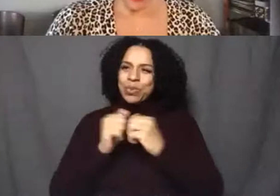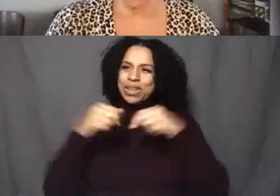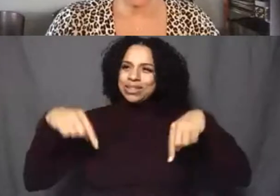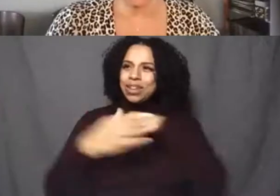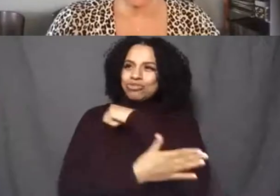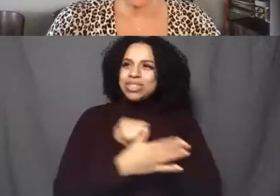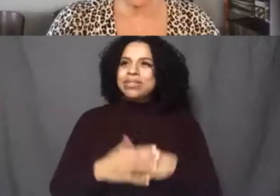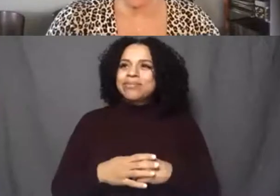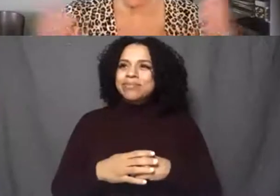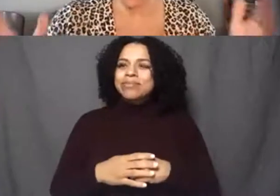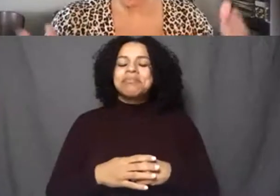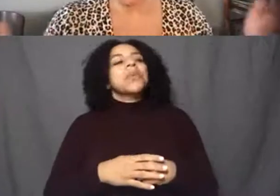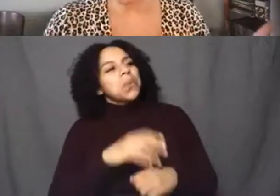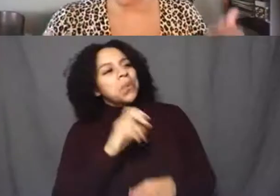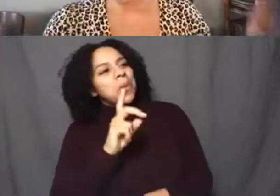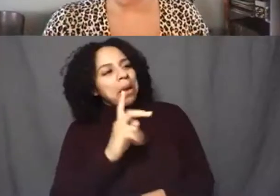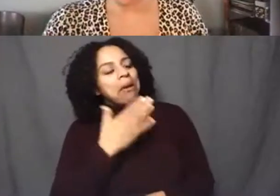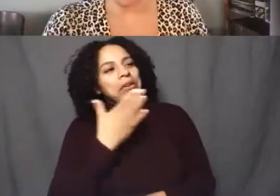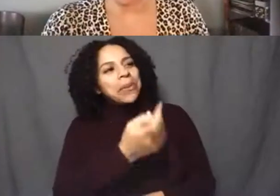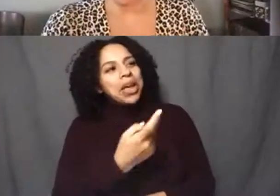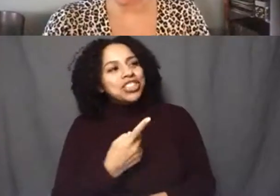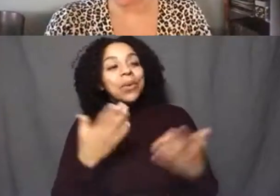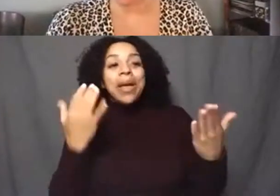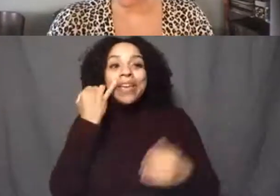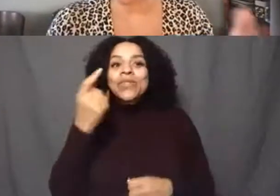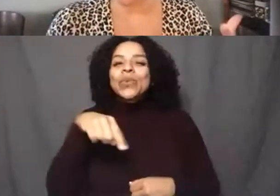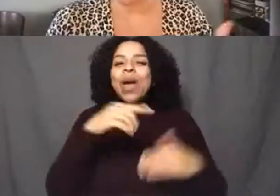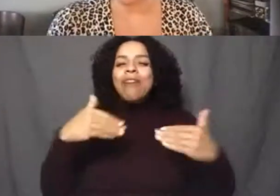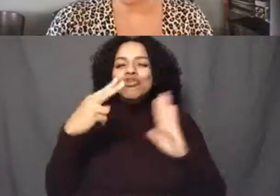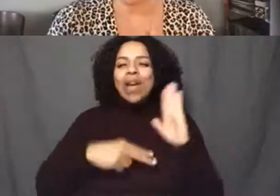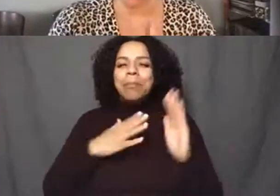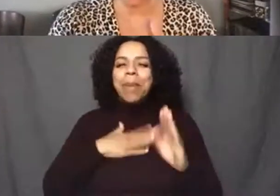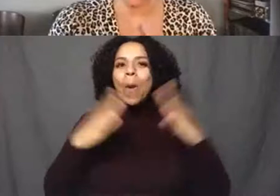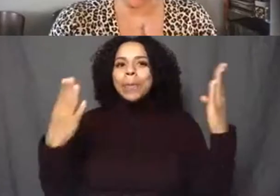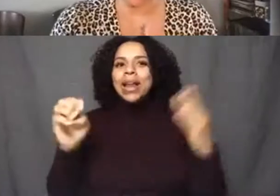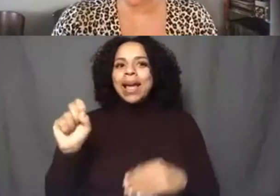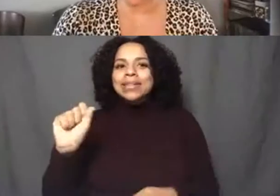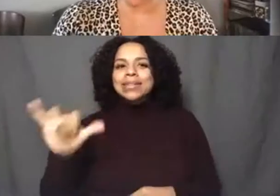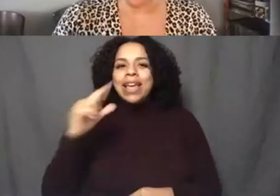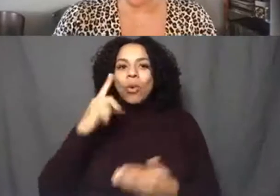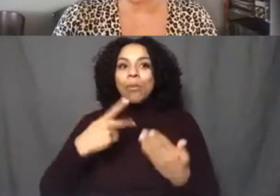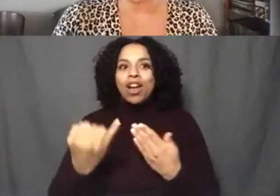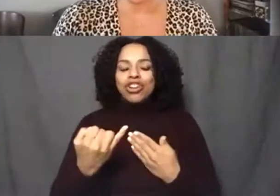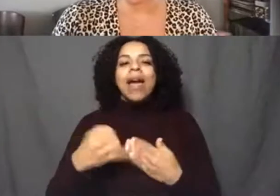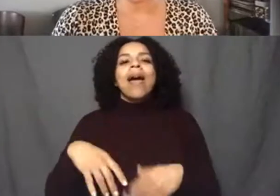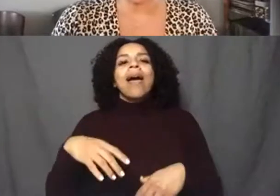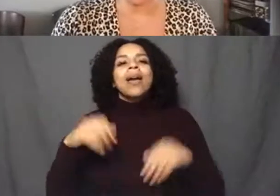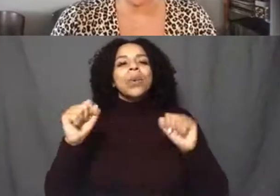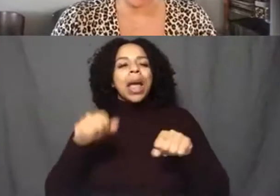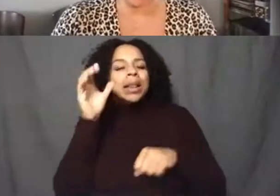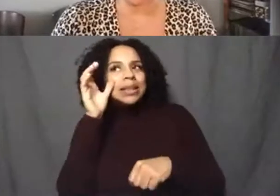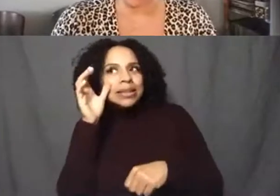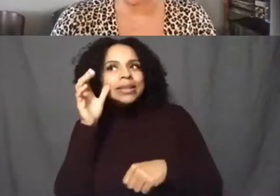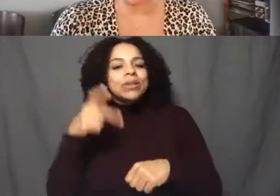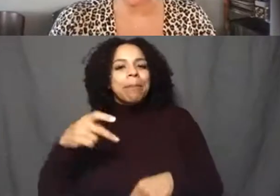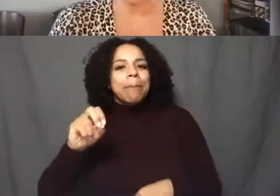you know, a lot of people. So if you haven't read my opening essay for the project or listened to the opening episode of the podcast, I start with